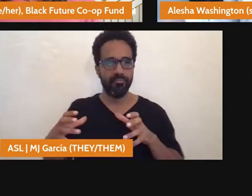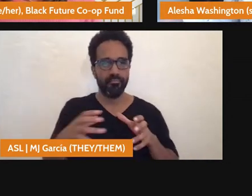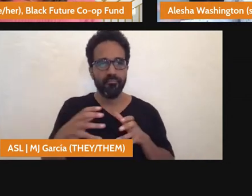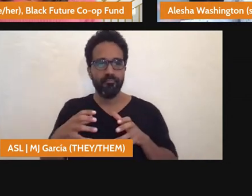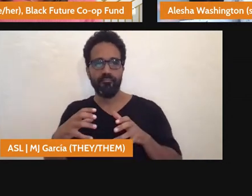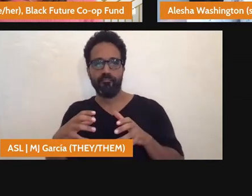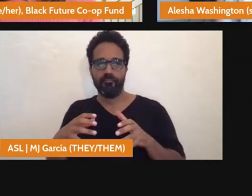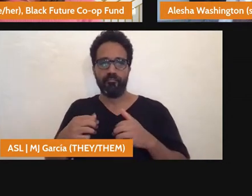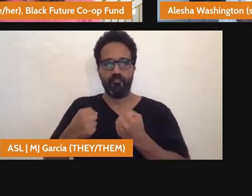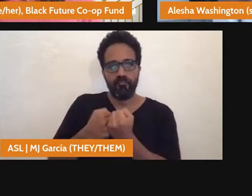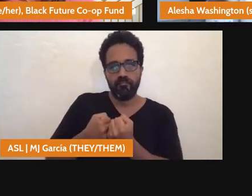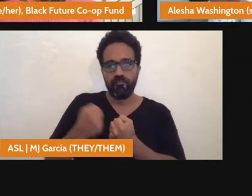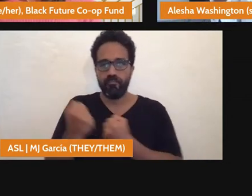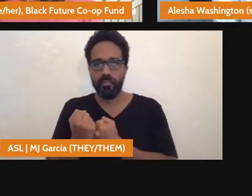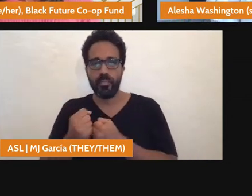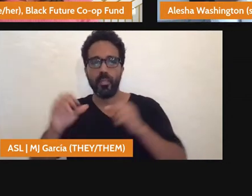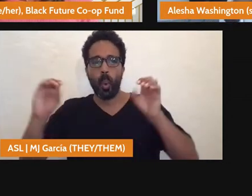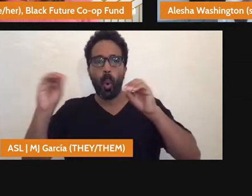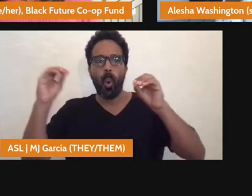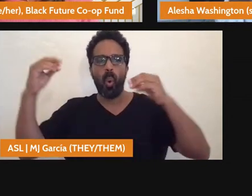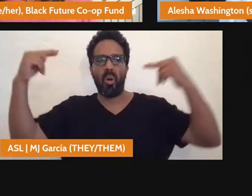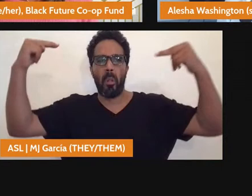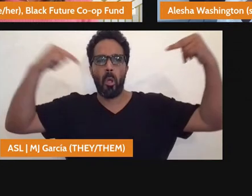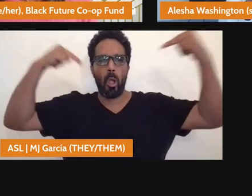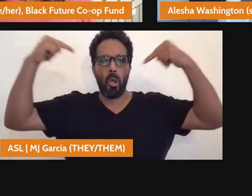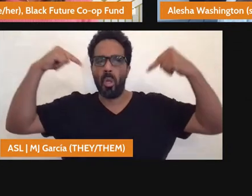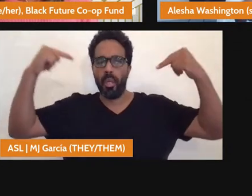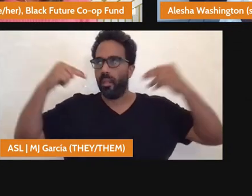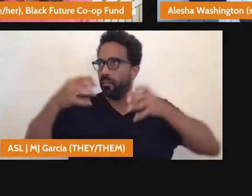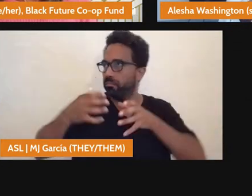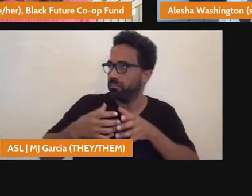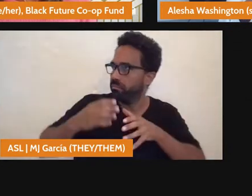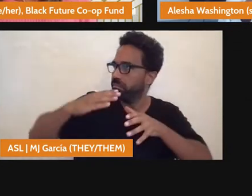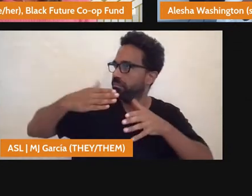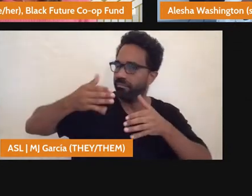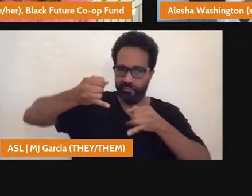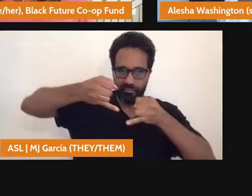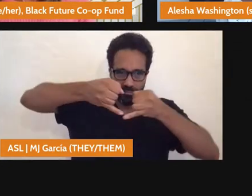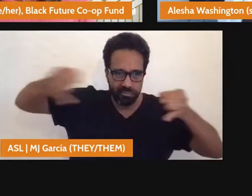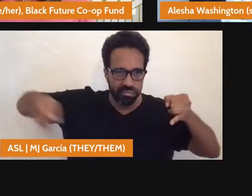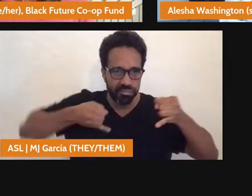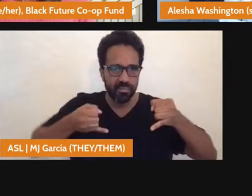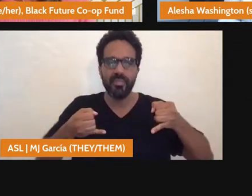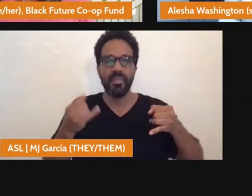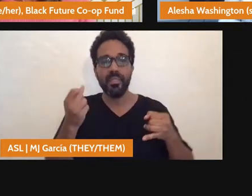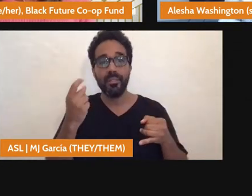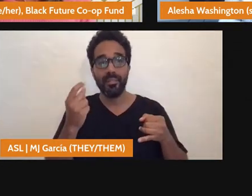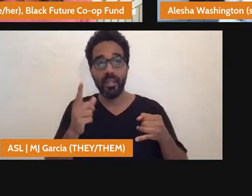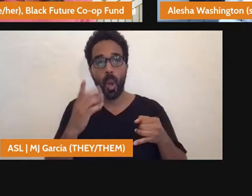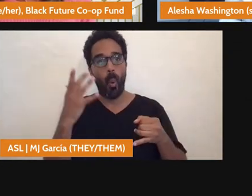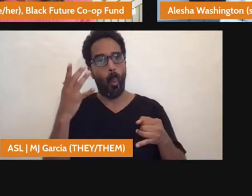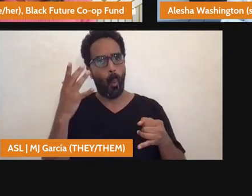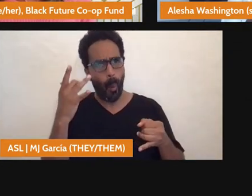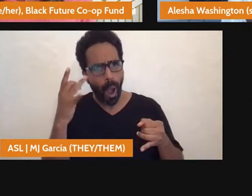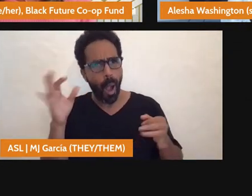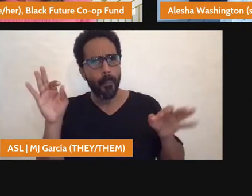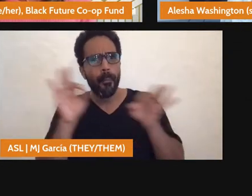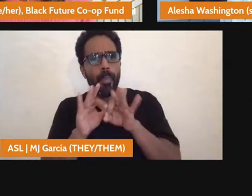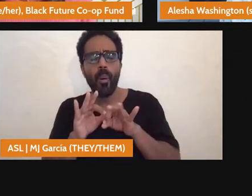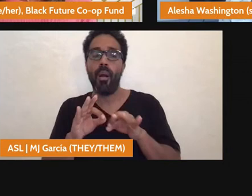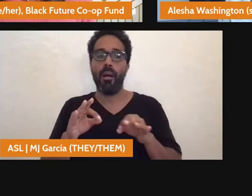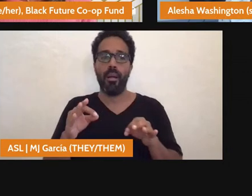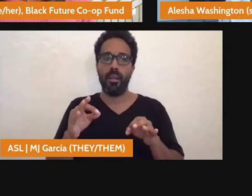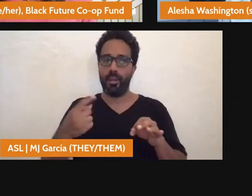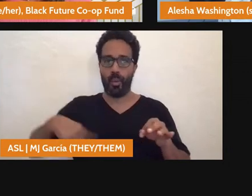nobody policing that, right? Like, that's what I think about and hold on to when I think about why it's important for us to invest deeply